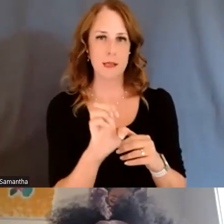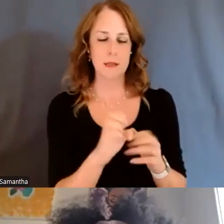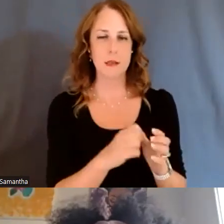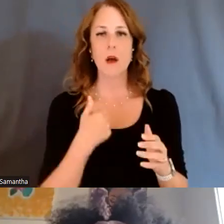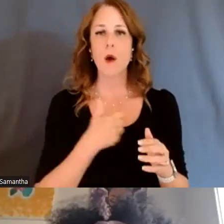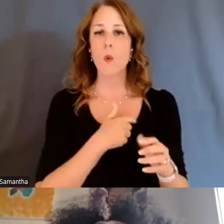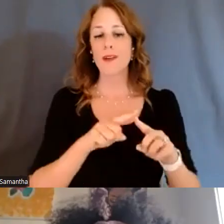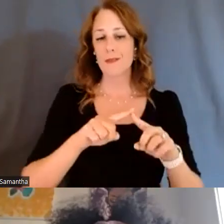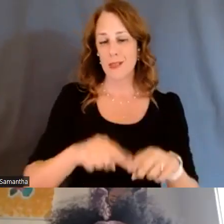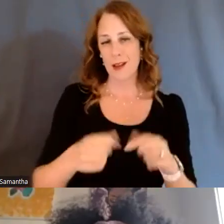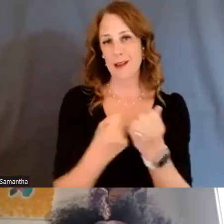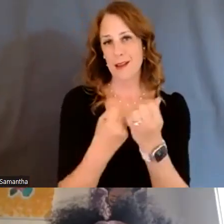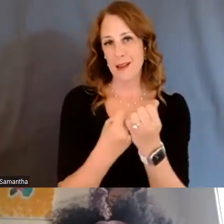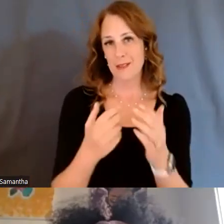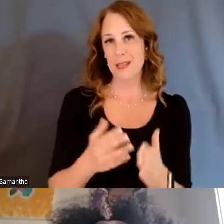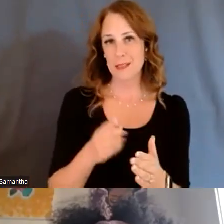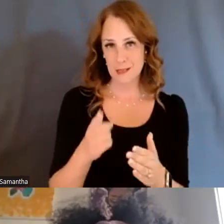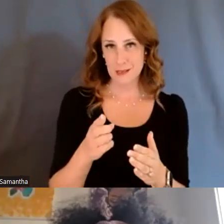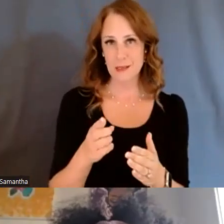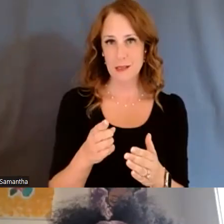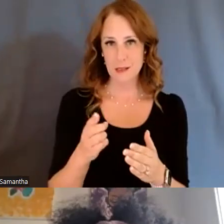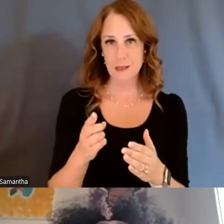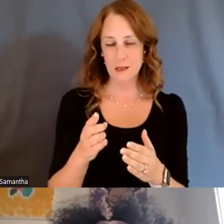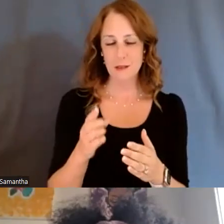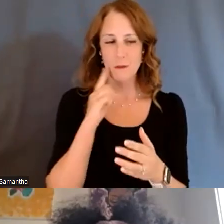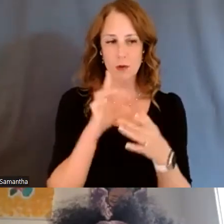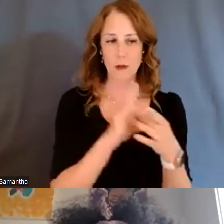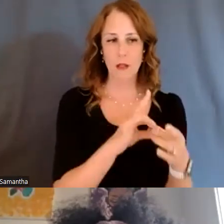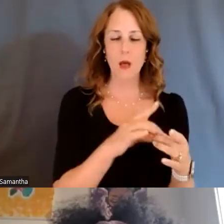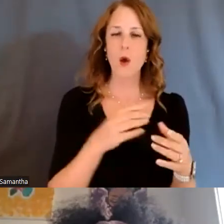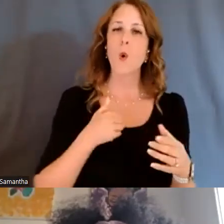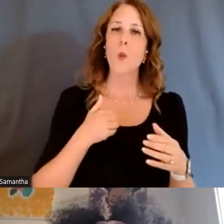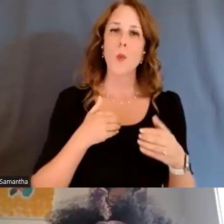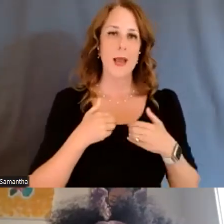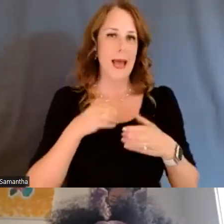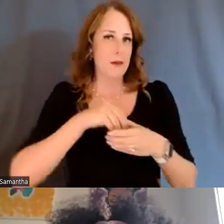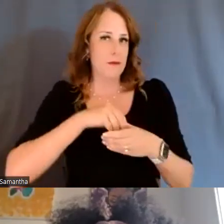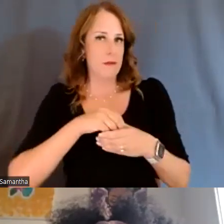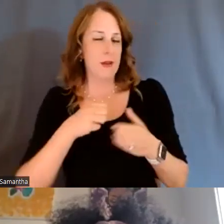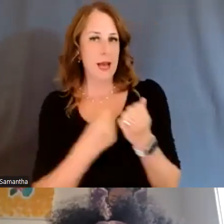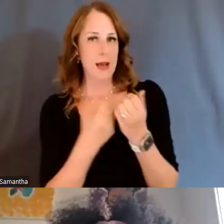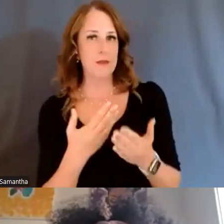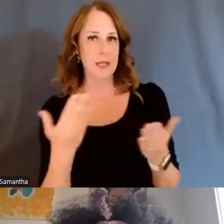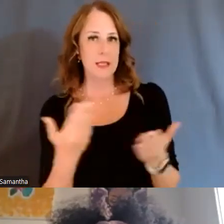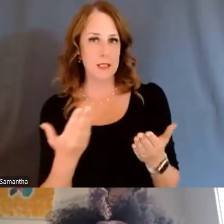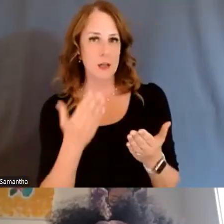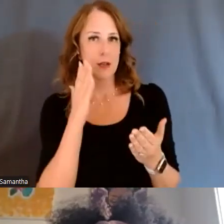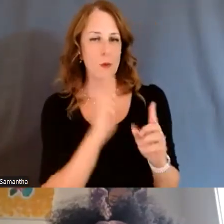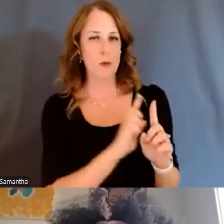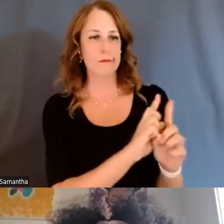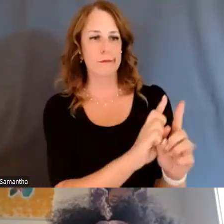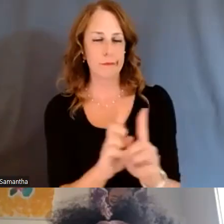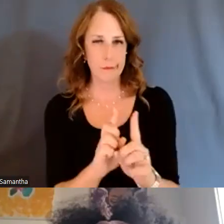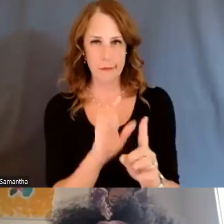as well on our advocates, and we have in-house advocates that transition typically with the advocate